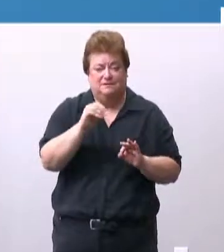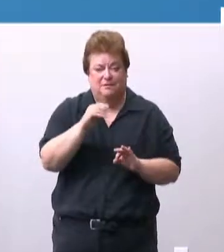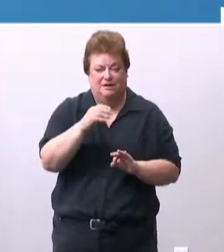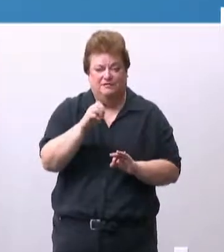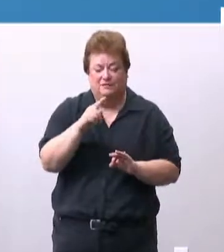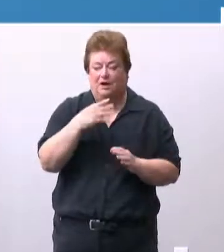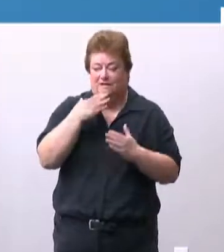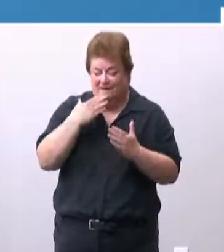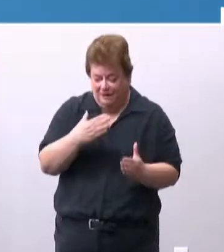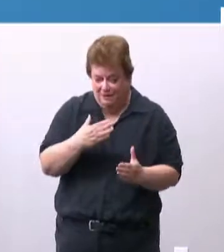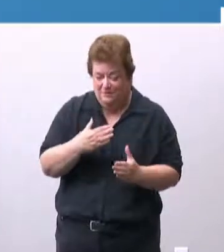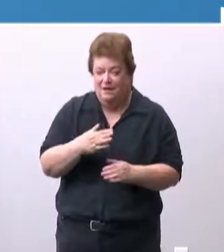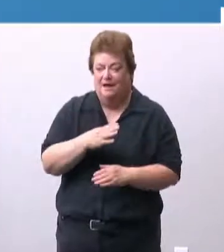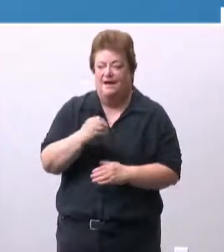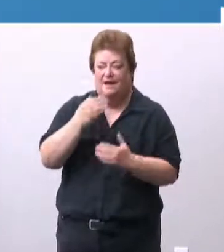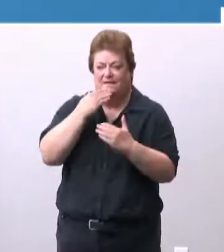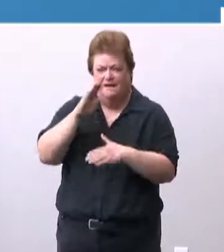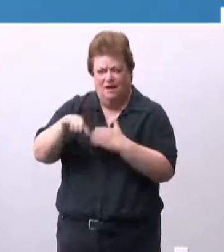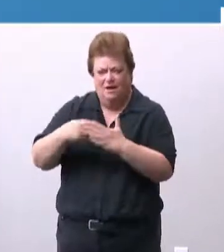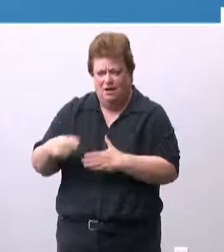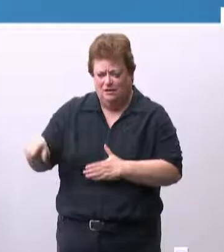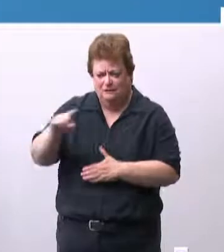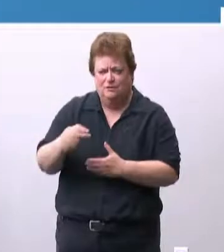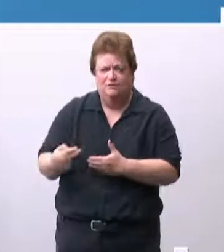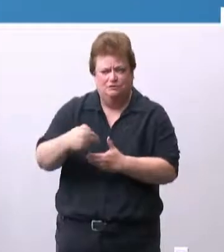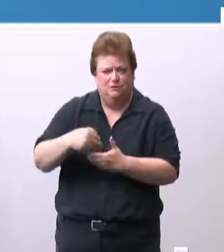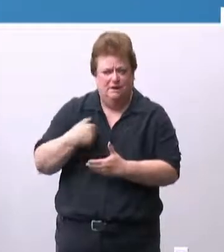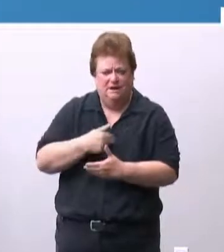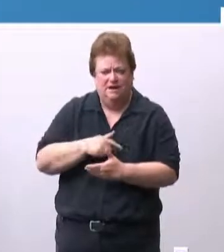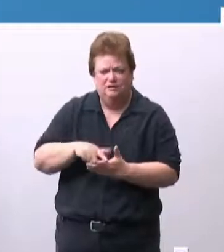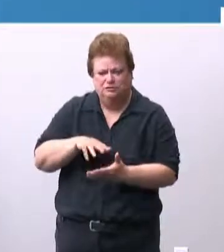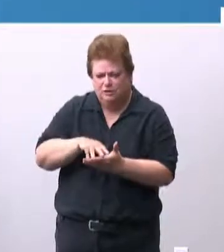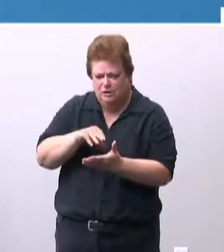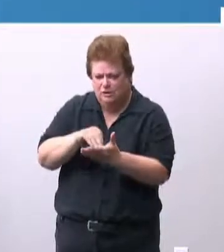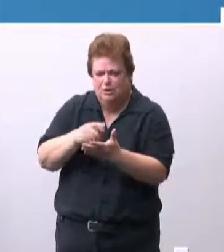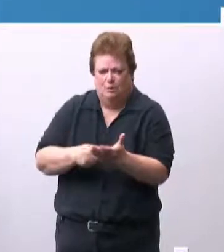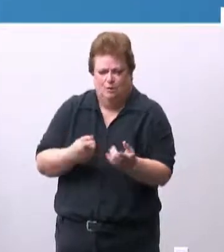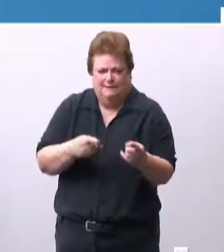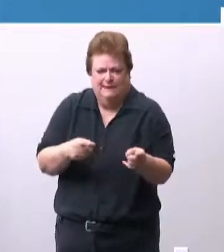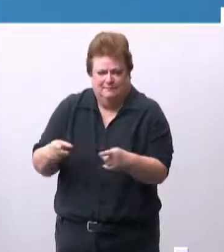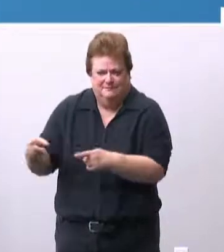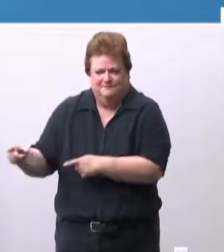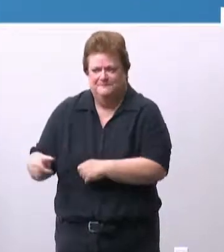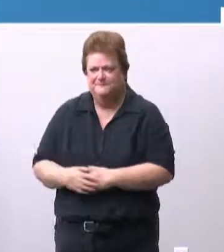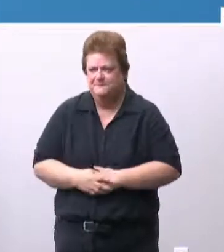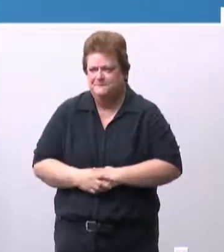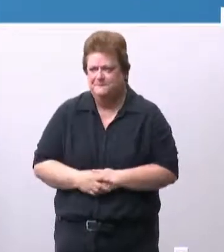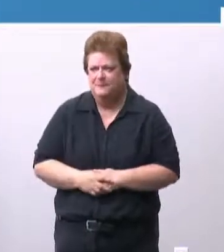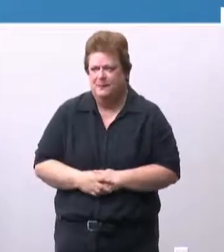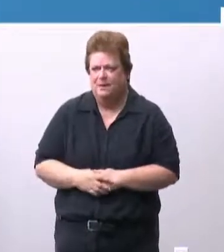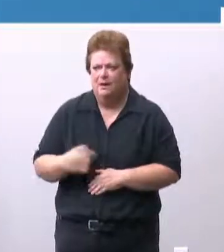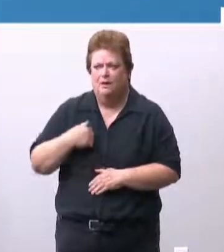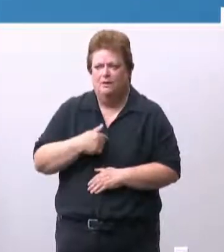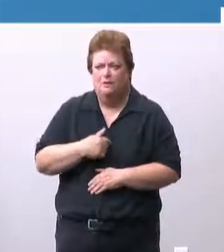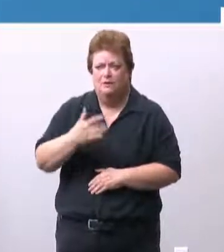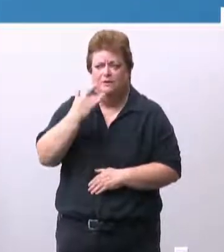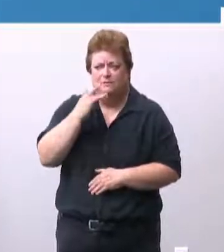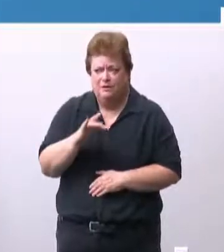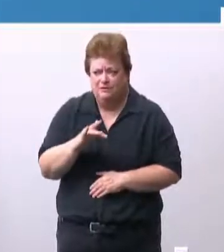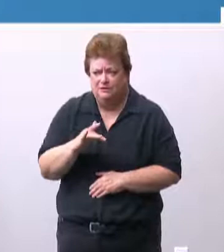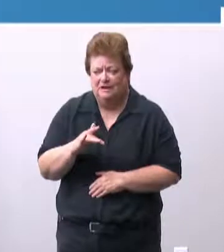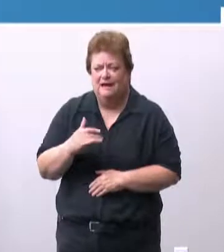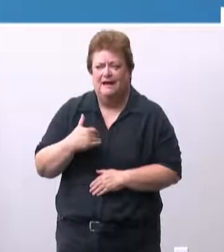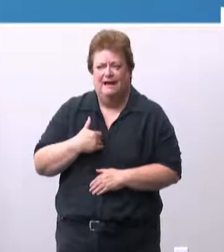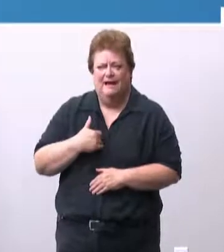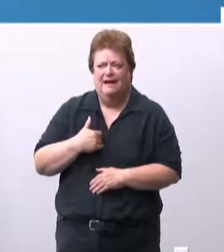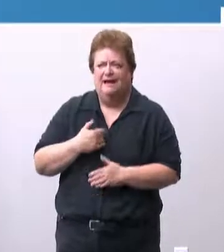Thank you so much, Margie. And thanks to all of you for joining us to learn more about the latest local developments. We are fortunate to be